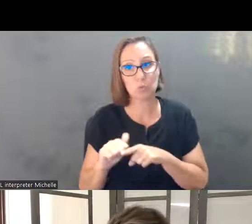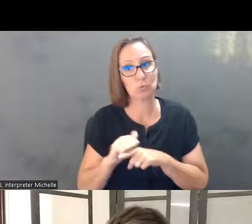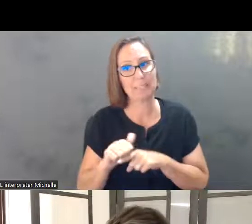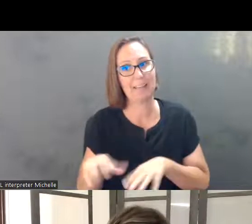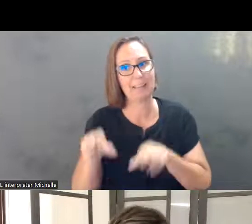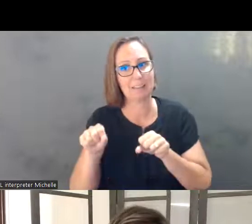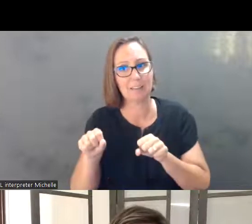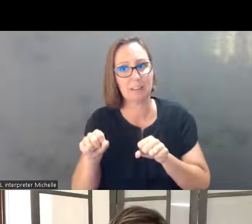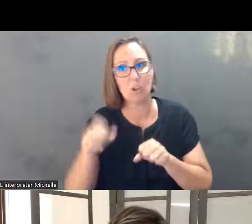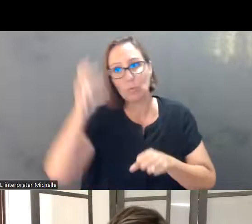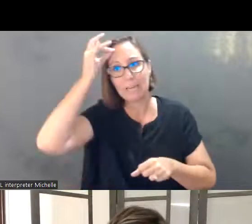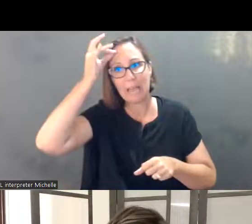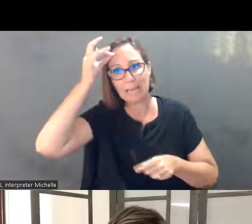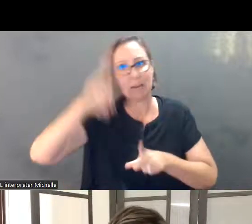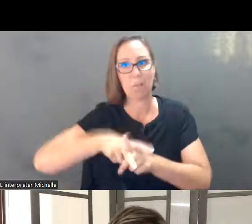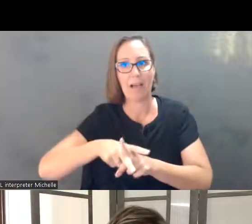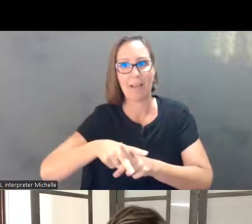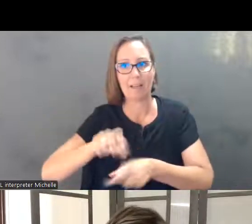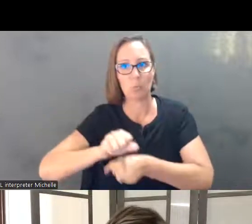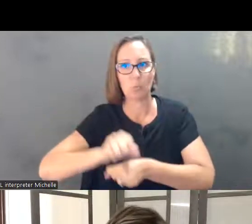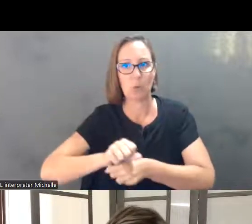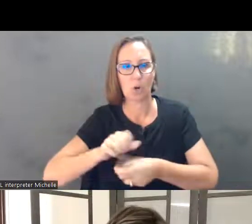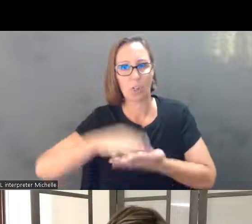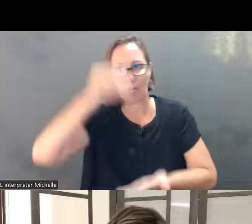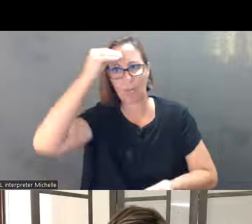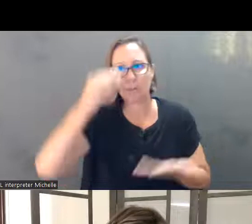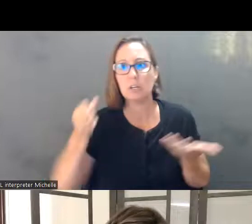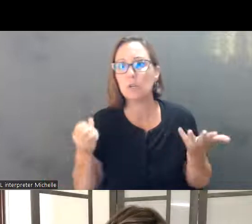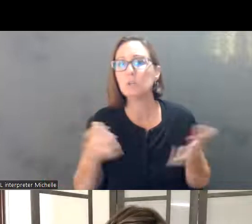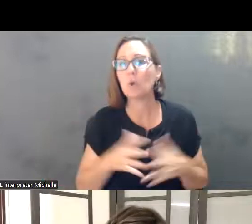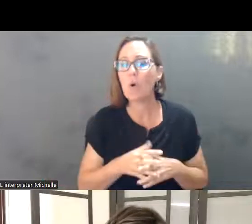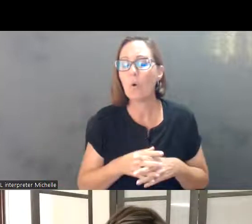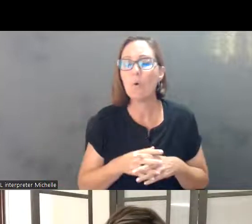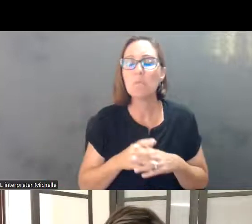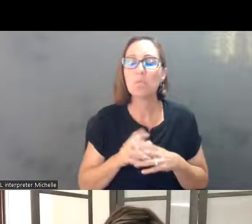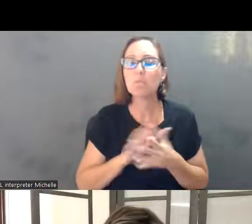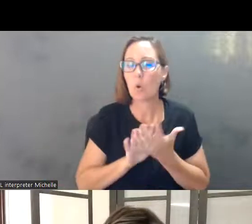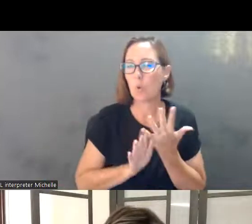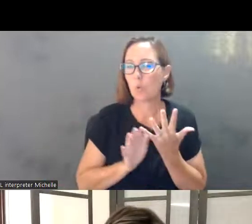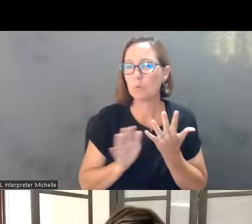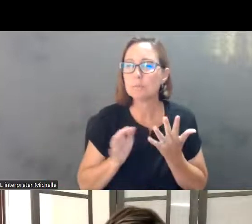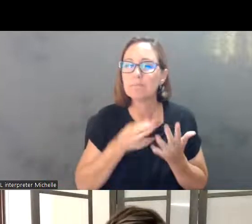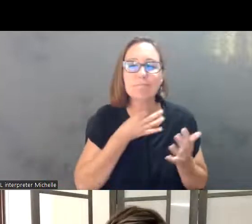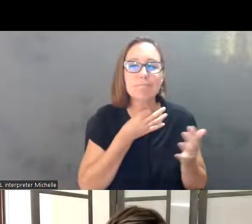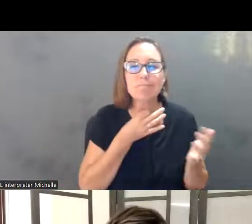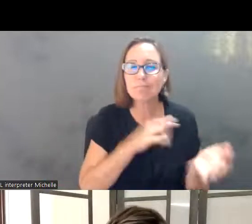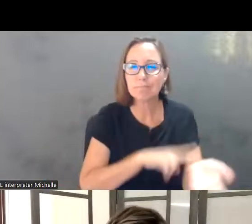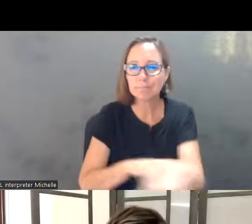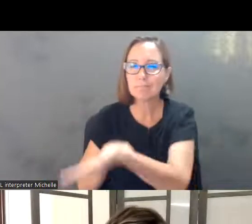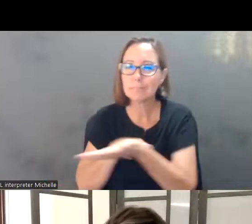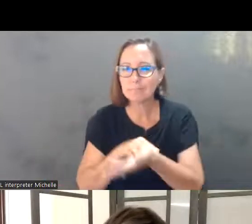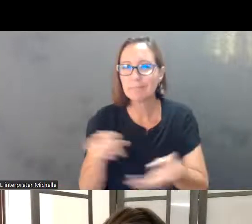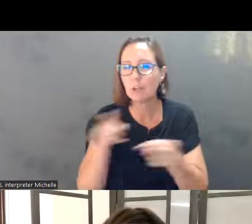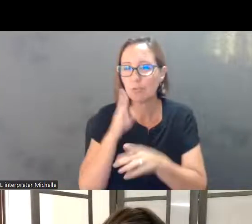and retaining and applying that training. So those are the types of questions we were interested in hearing from the direct